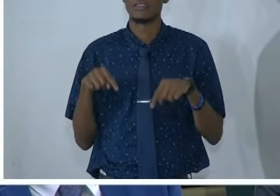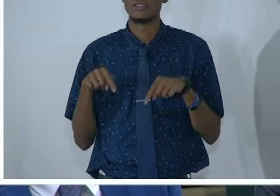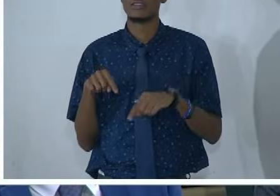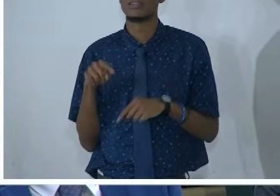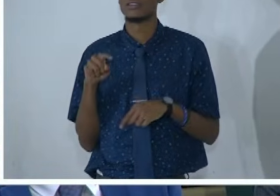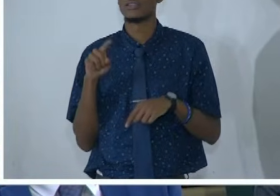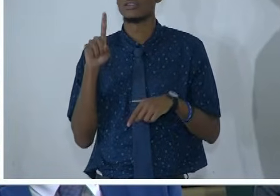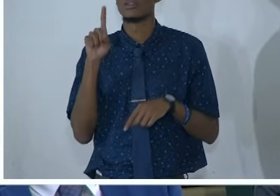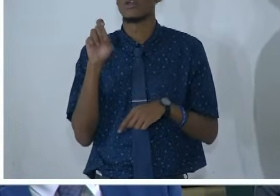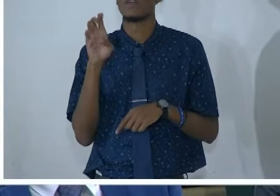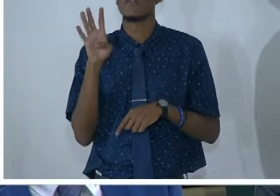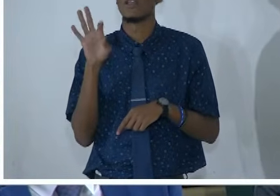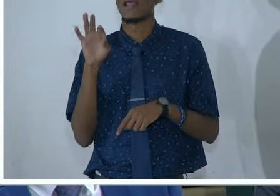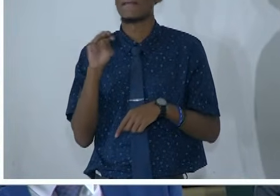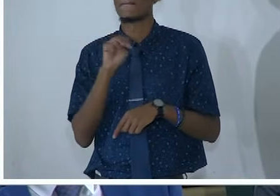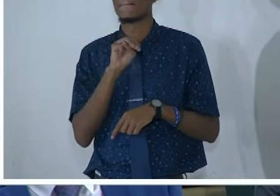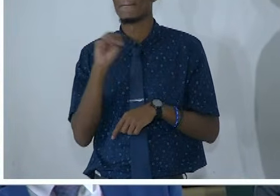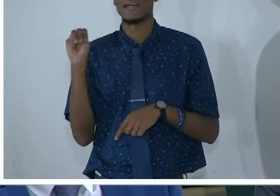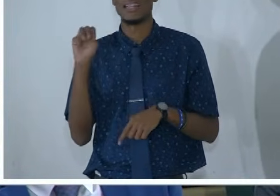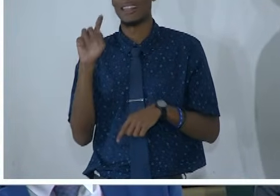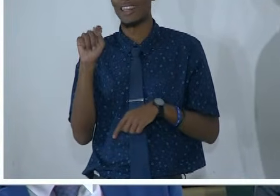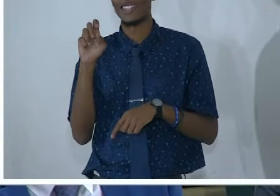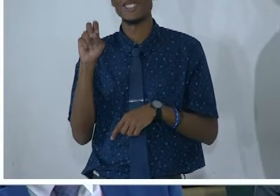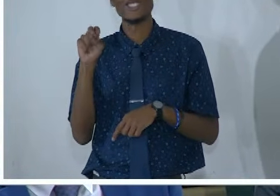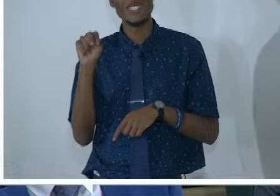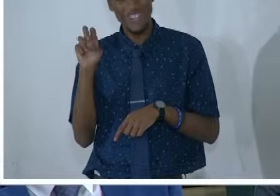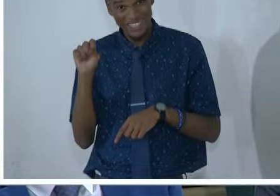149 million tons of